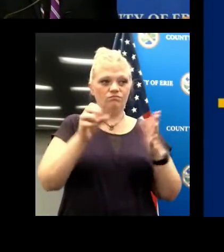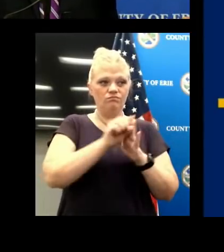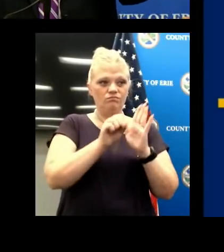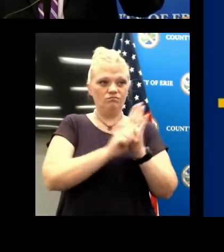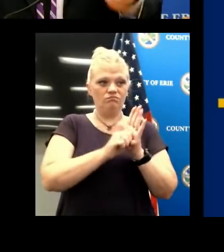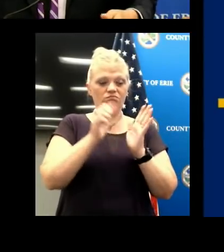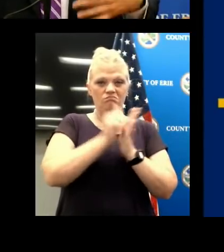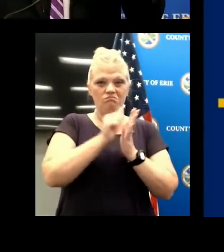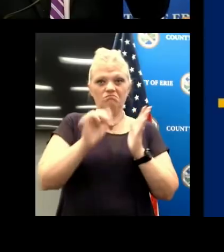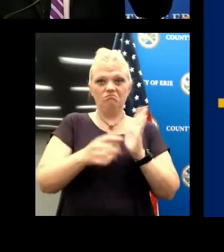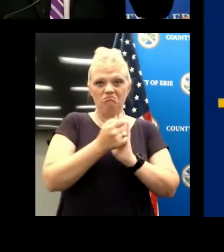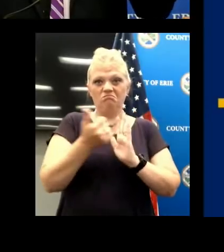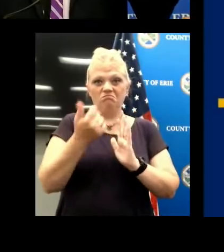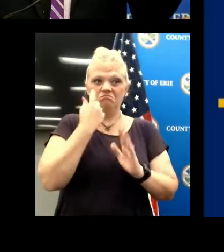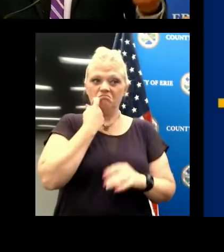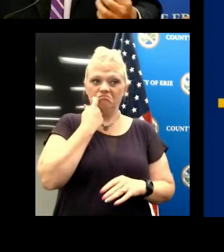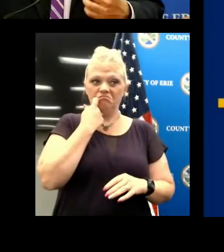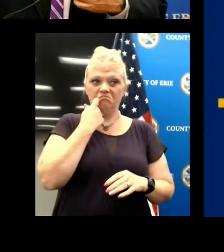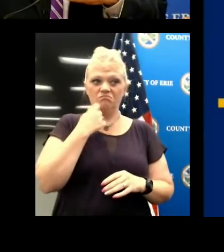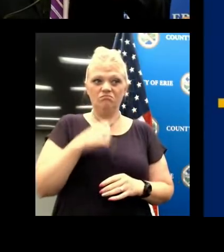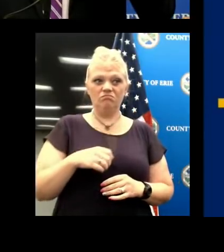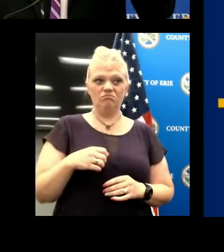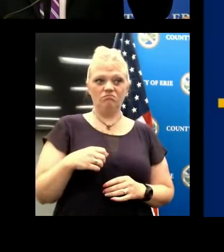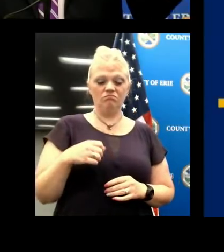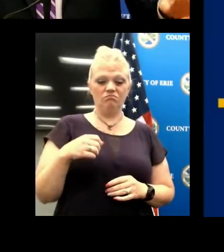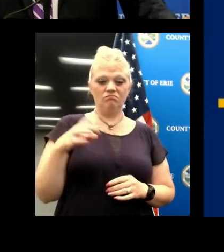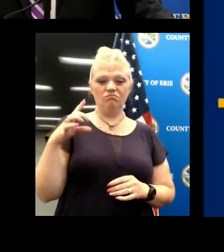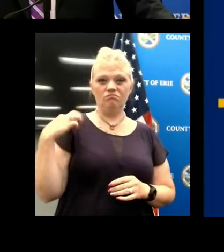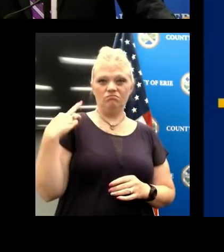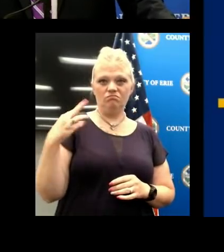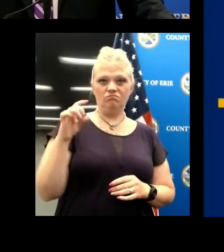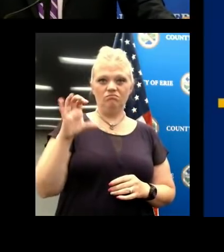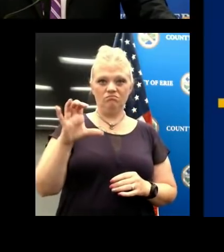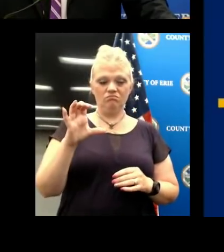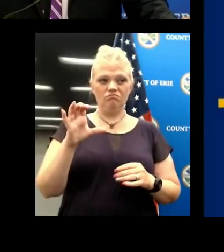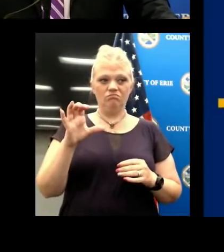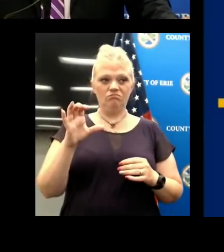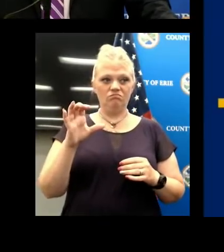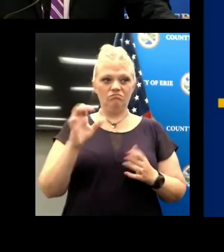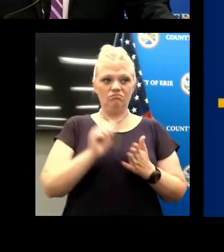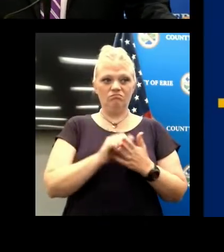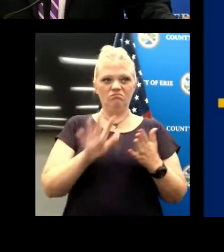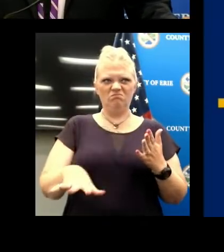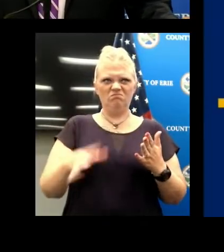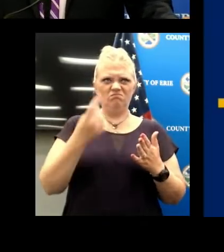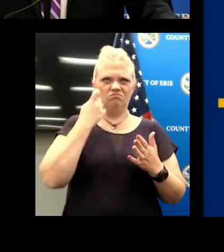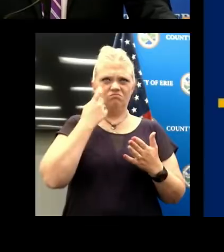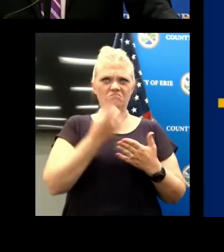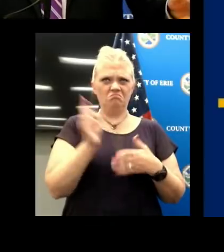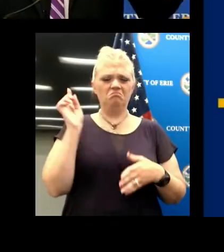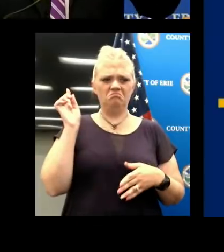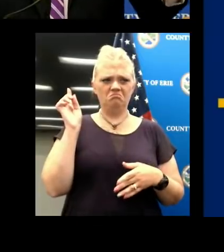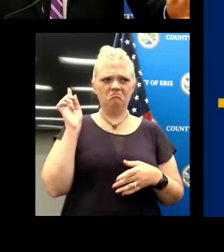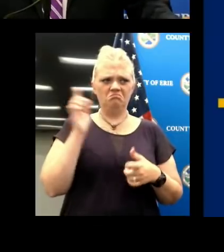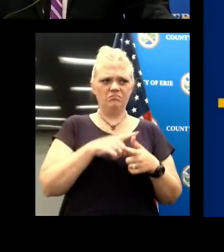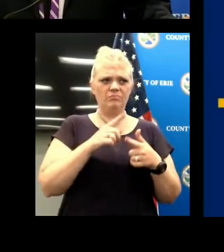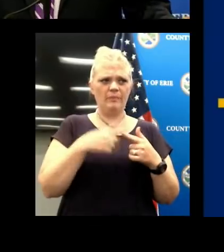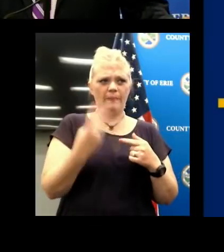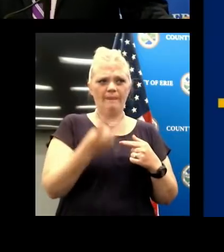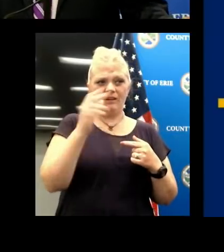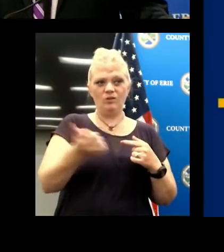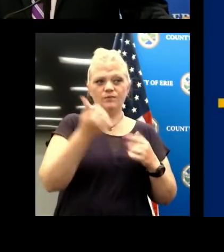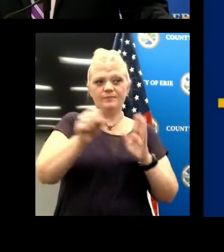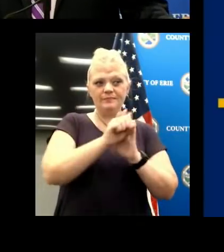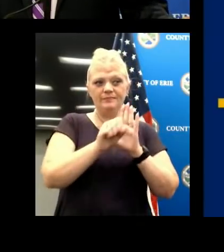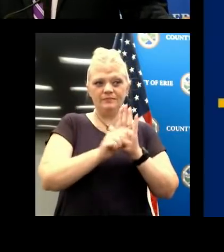taken off recently. The District of Columbia was taken off a little more than a week ago. But then there were 2 other states